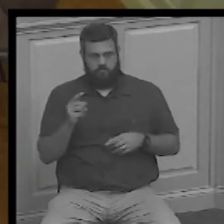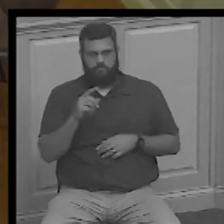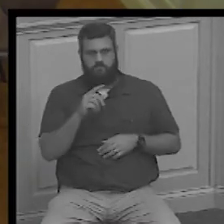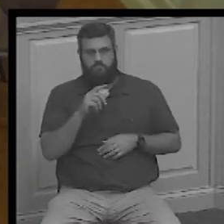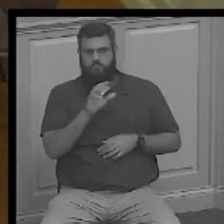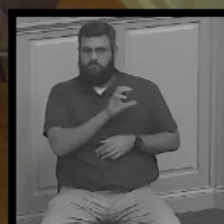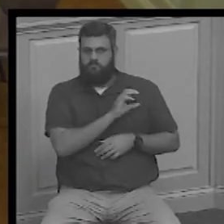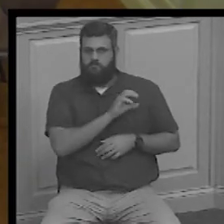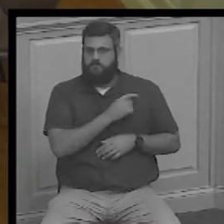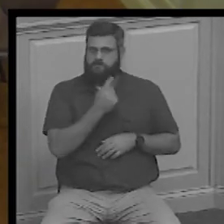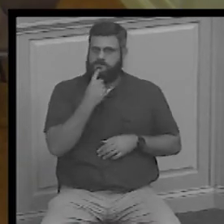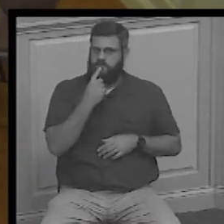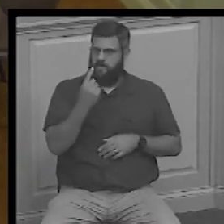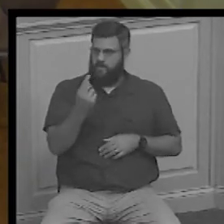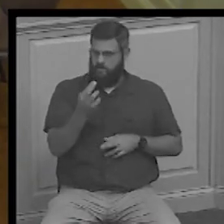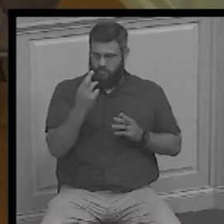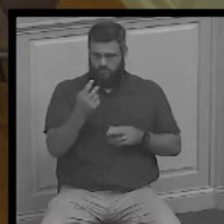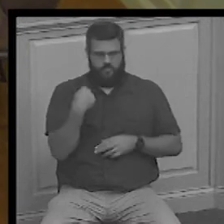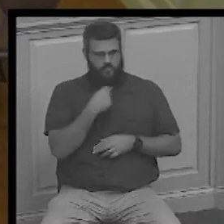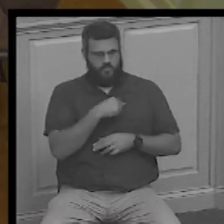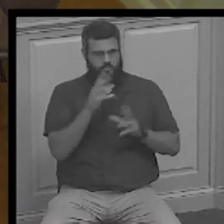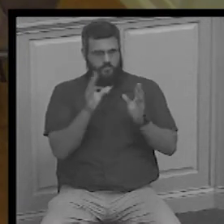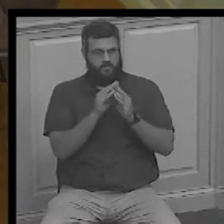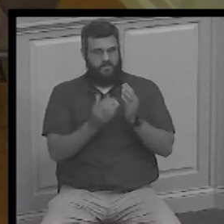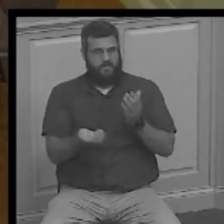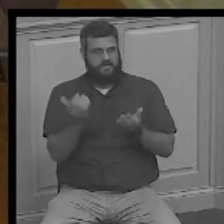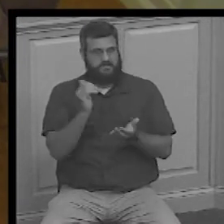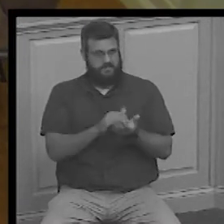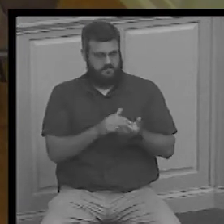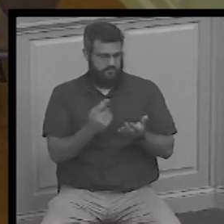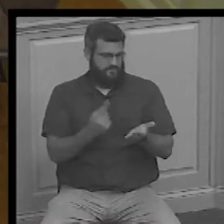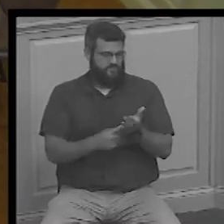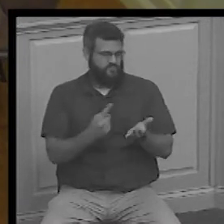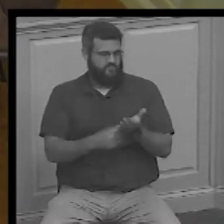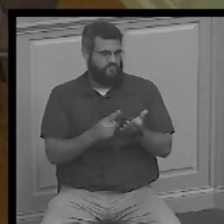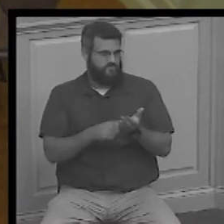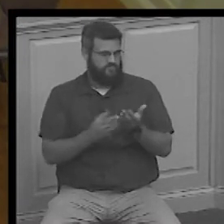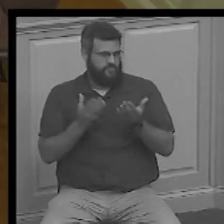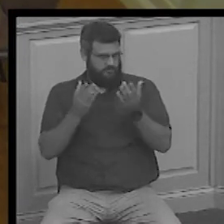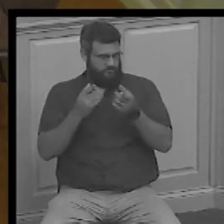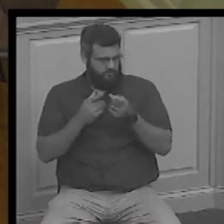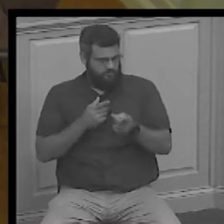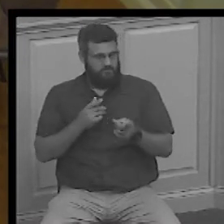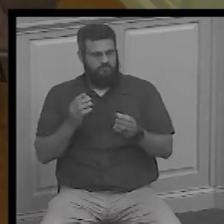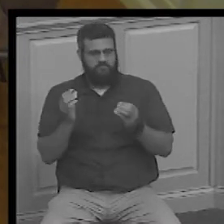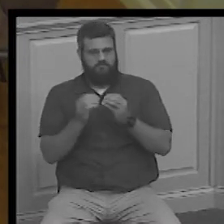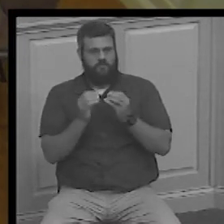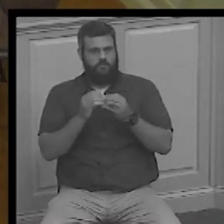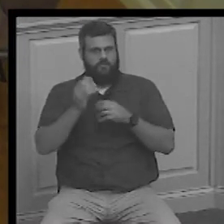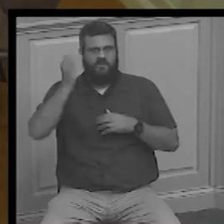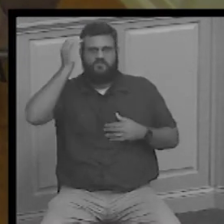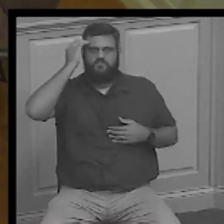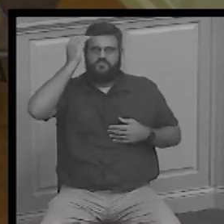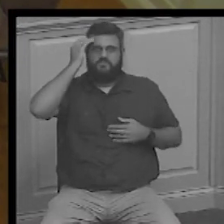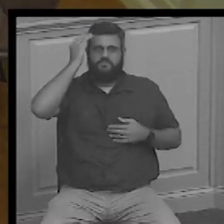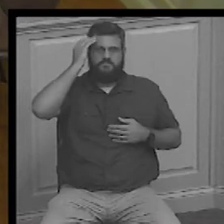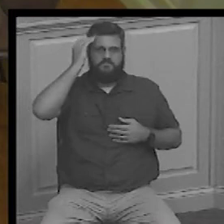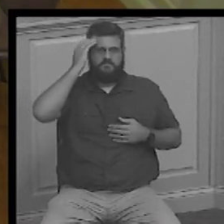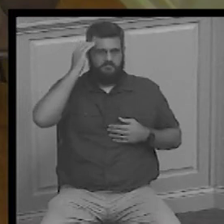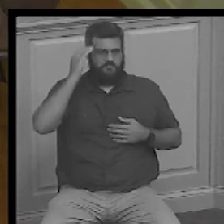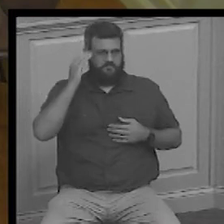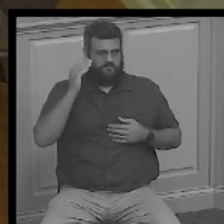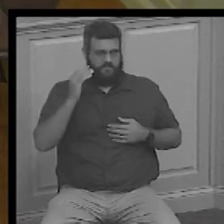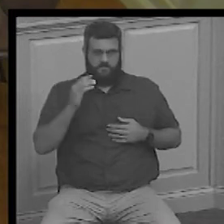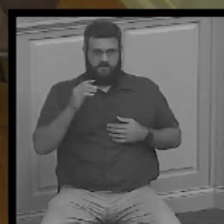hope that we would have another meeting to discuss it more knowledgeably and with room